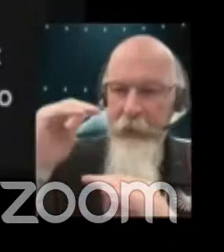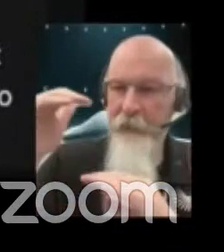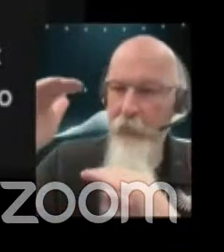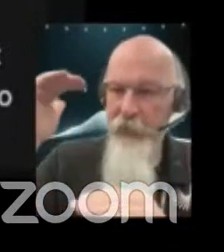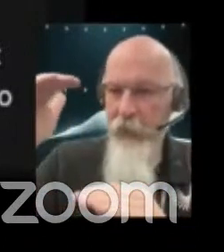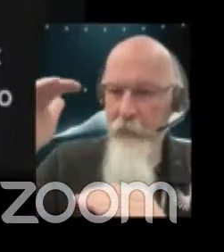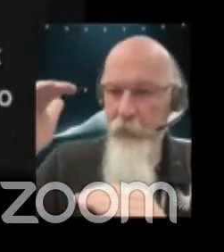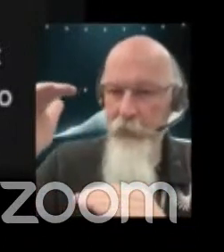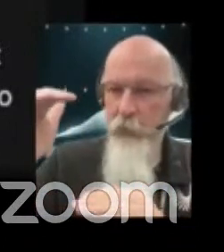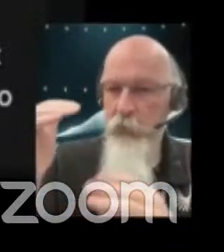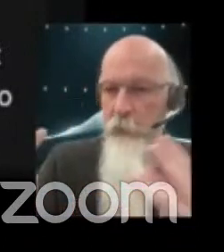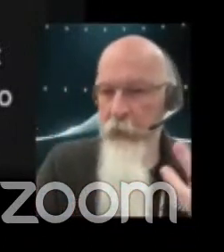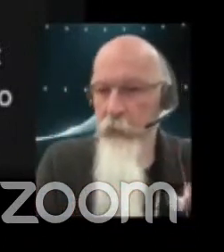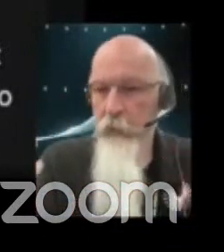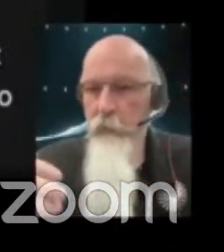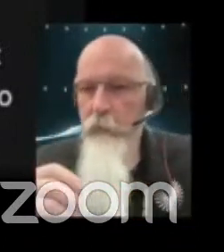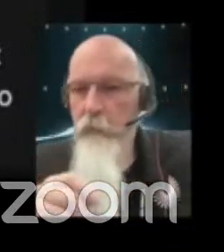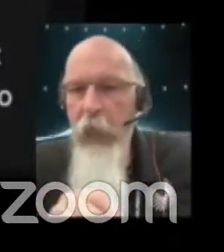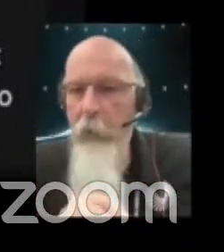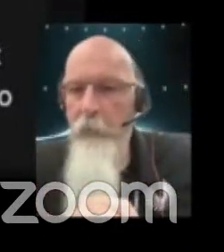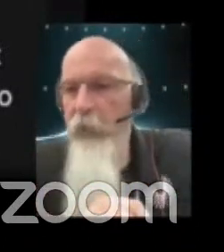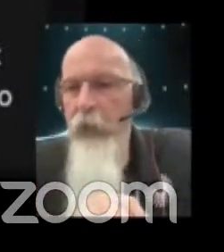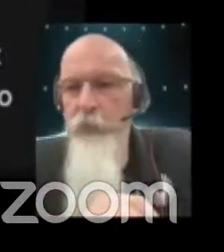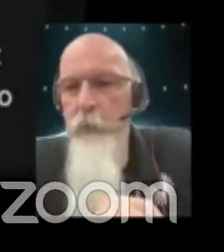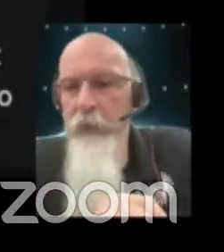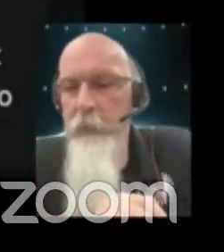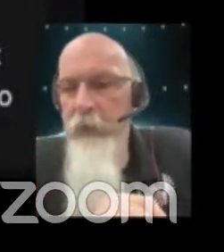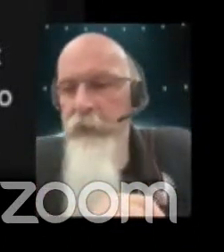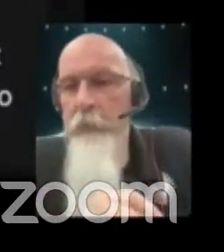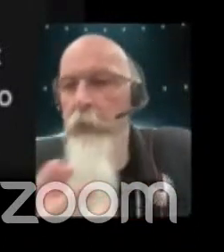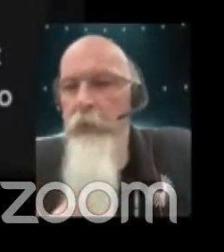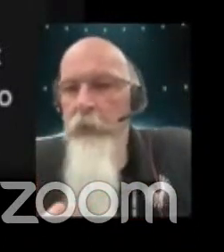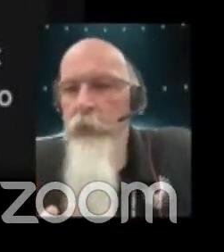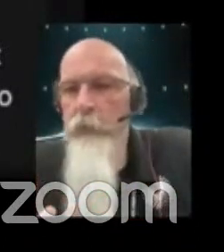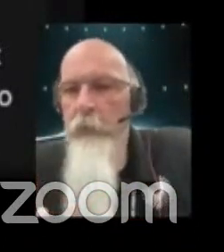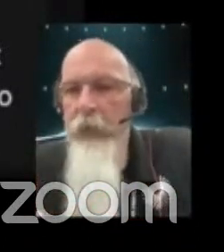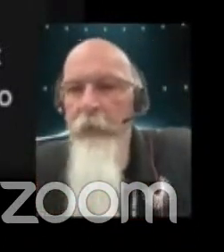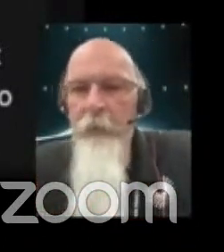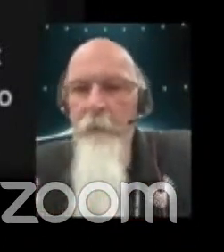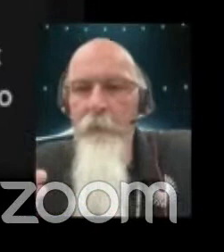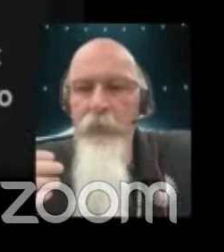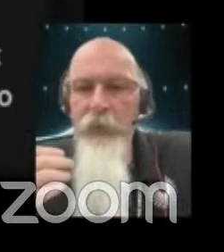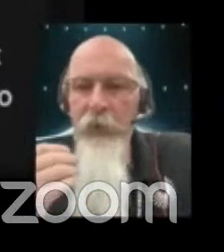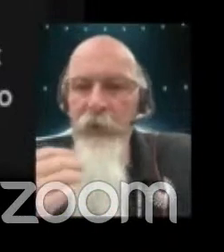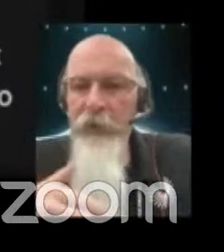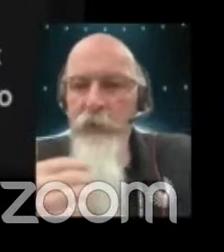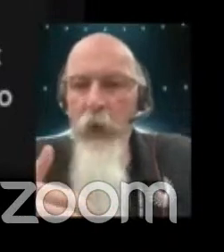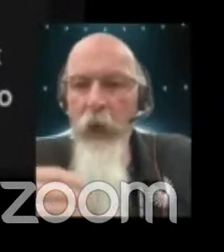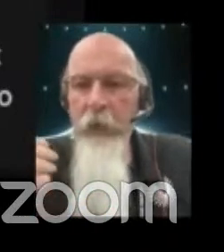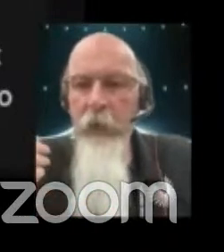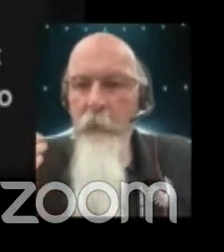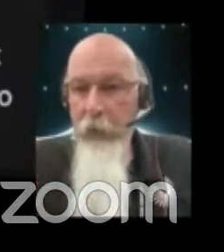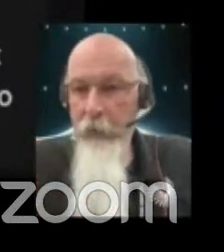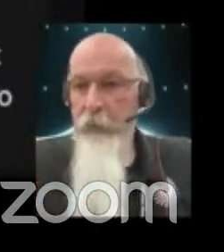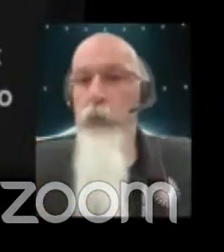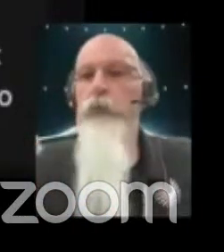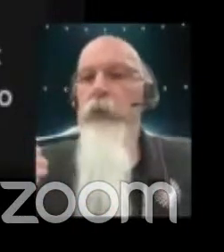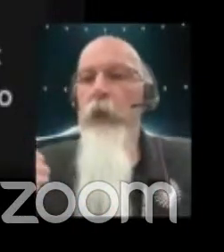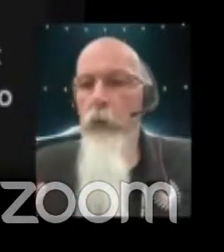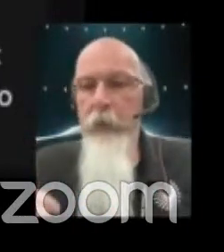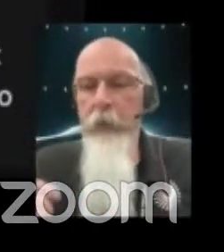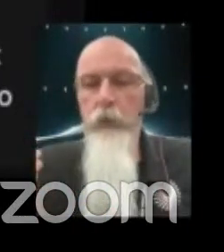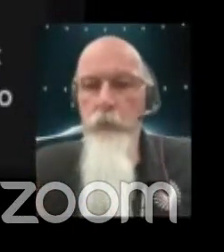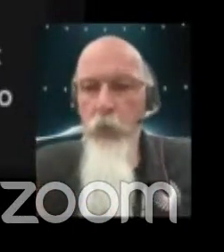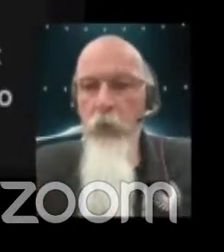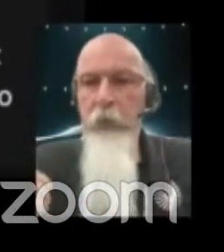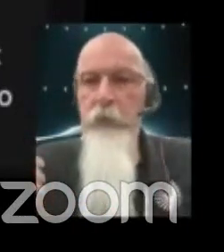given a default set of answers which are meant to empathize or meant to basically become another human being so this is where we go back to